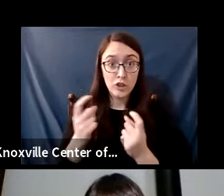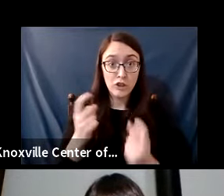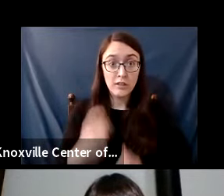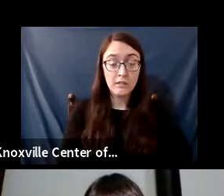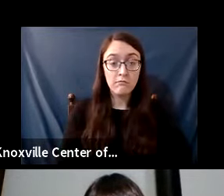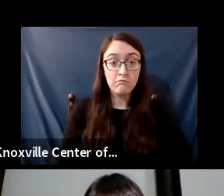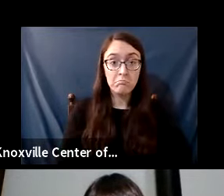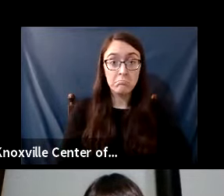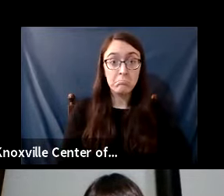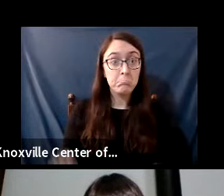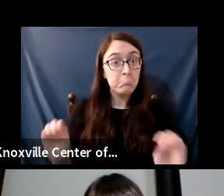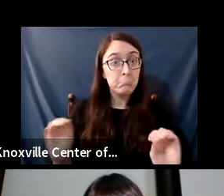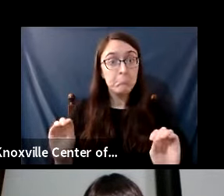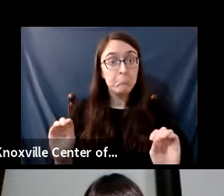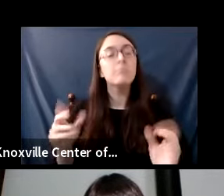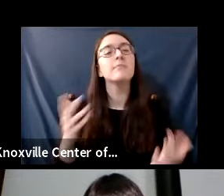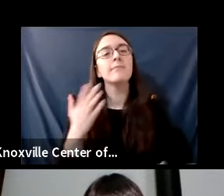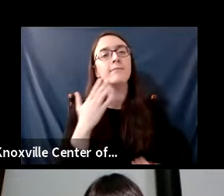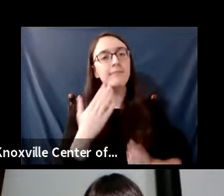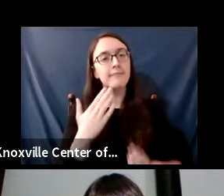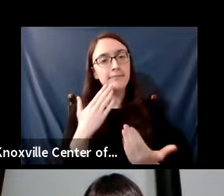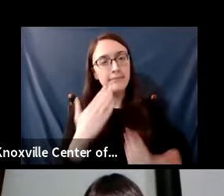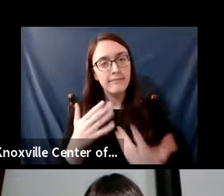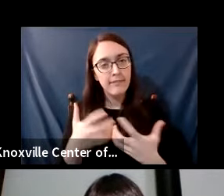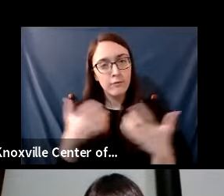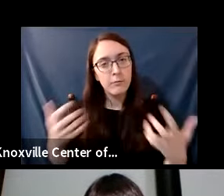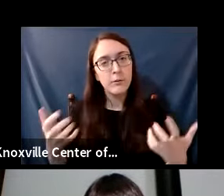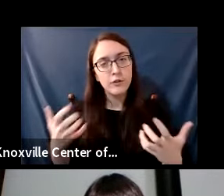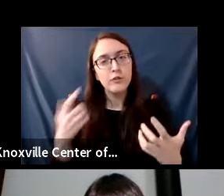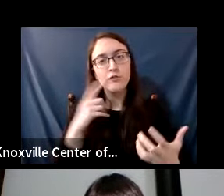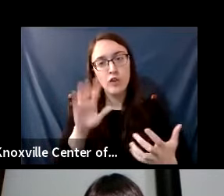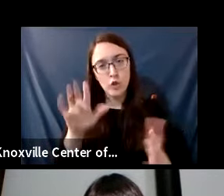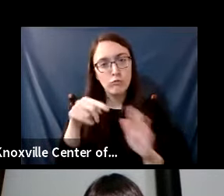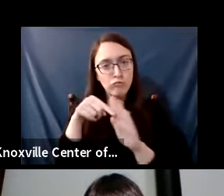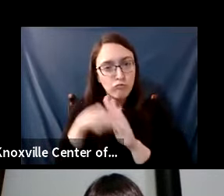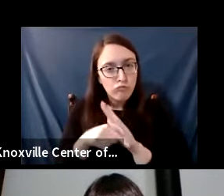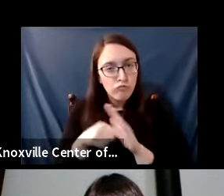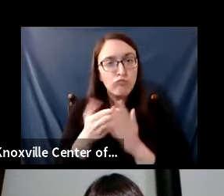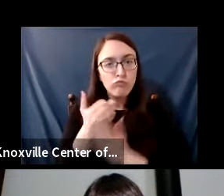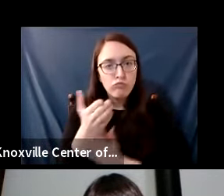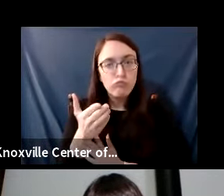If not, again, thanks very much for a thorough report, Dr. Shamia.